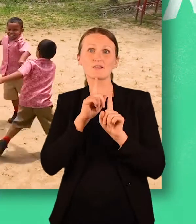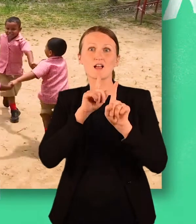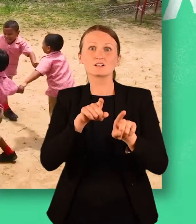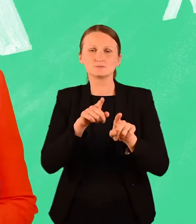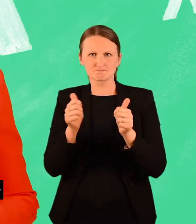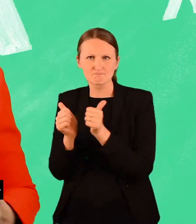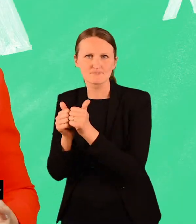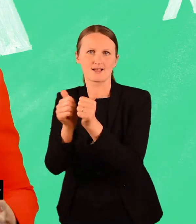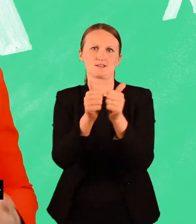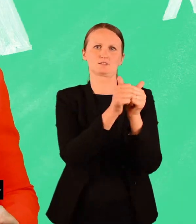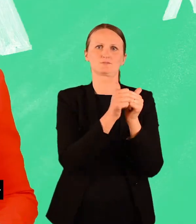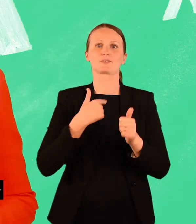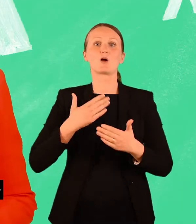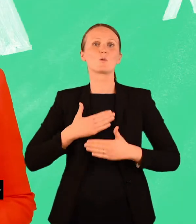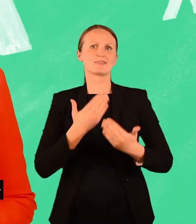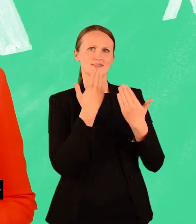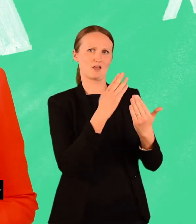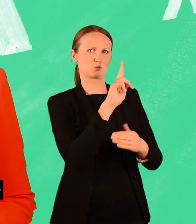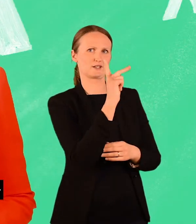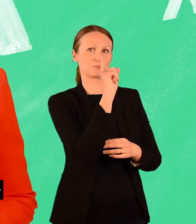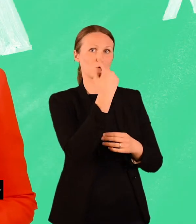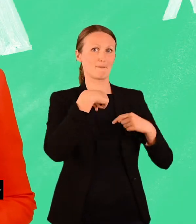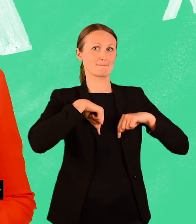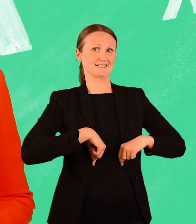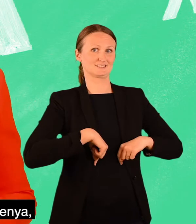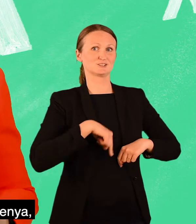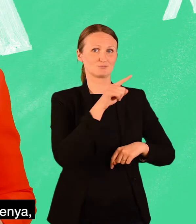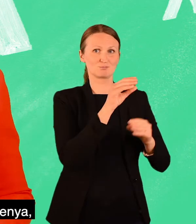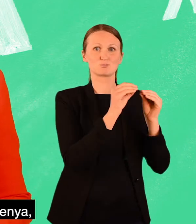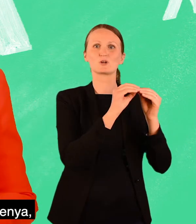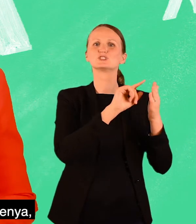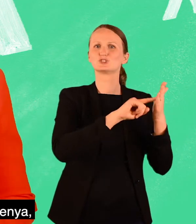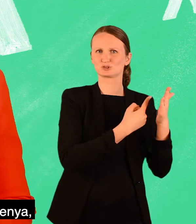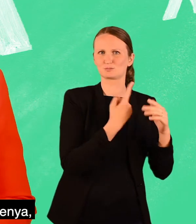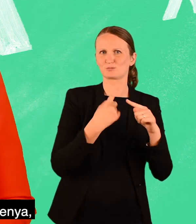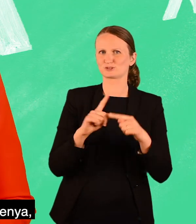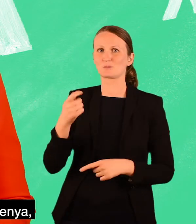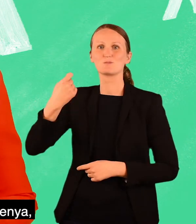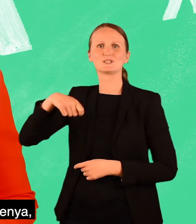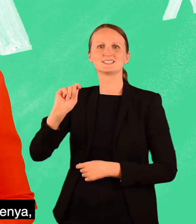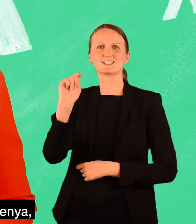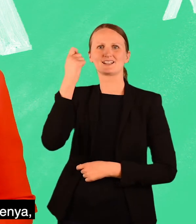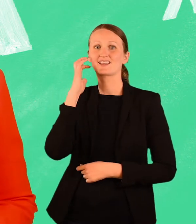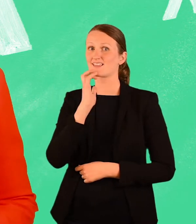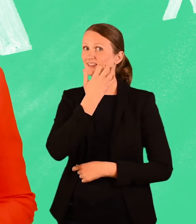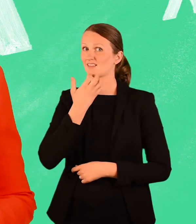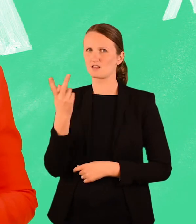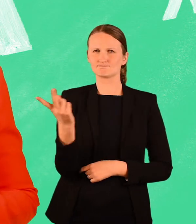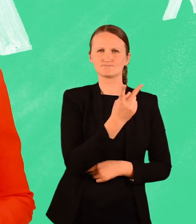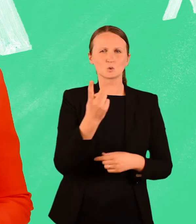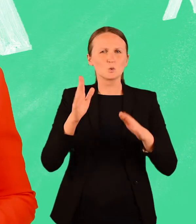partnership. I want to thank Prime Minister Boris Johnson of the UK and President Uhuru Kenyatta of Kenya,